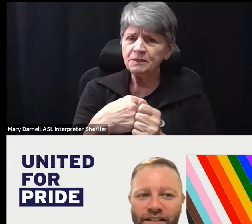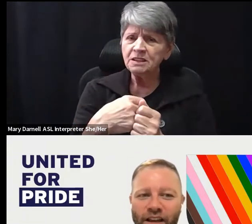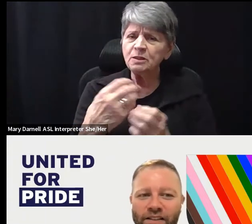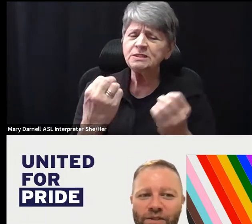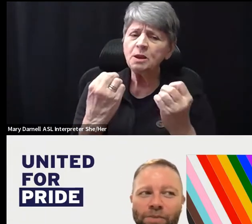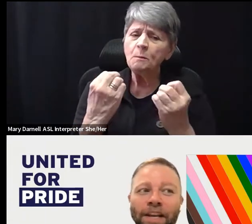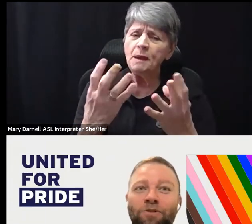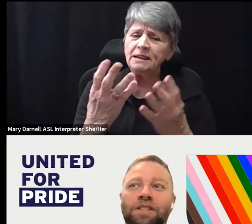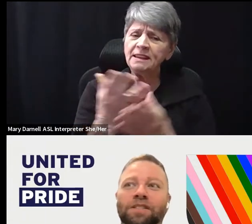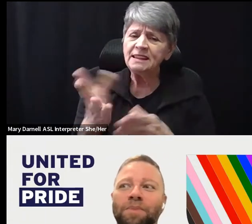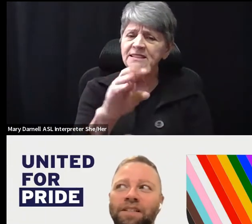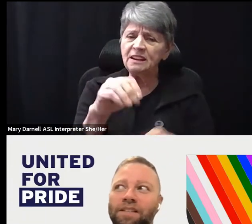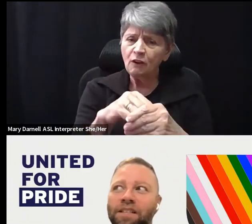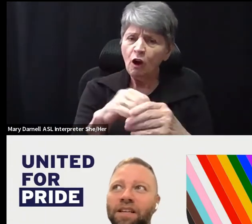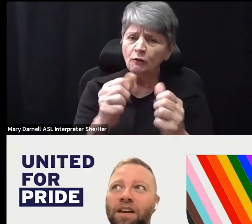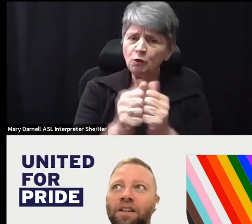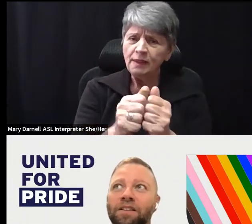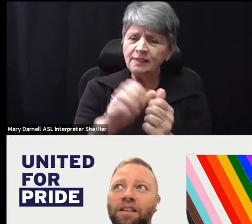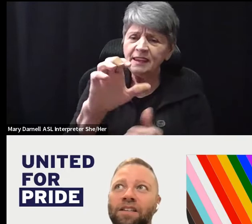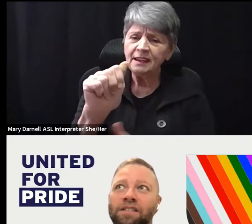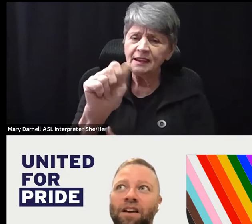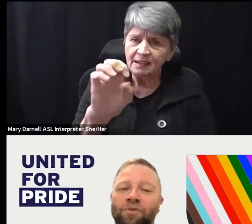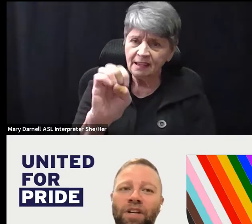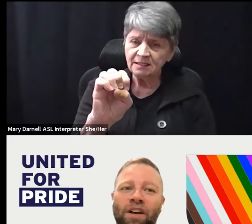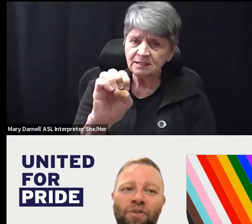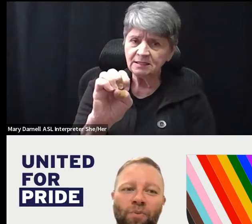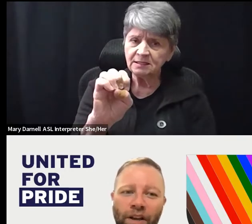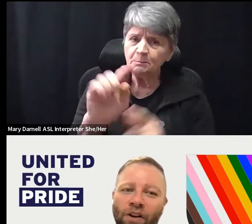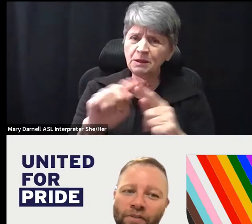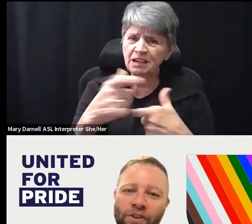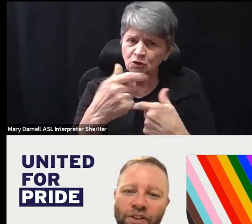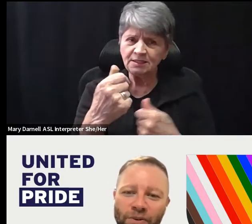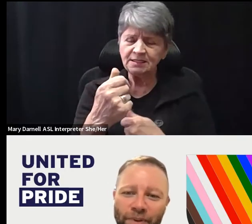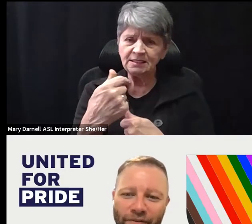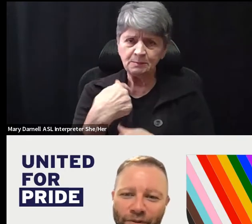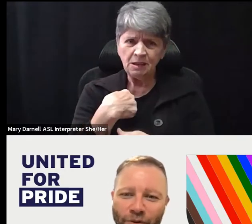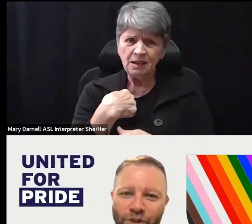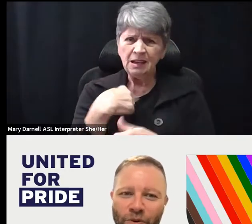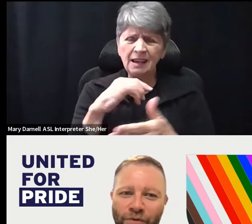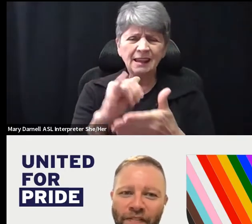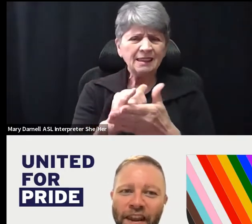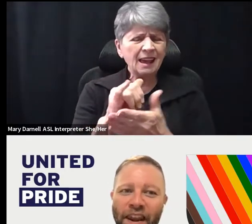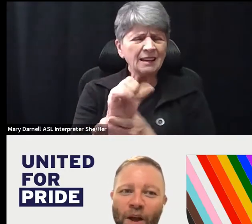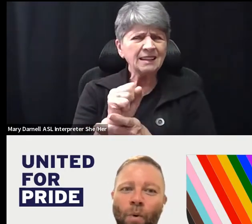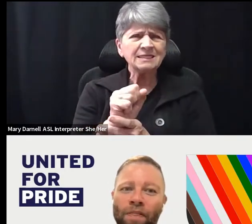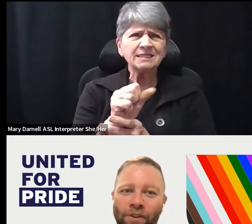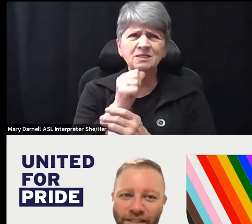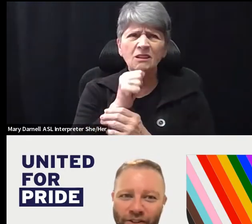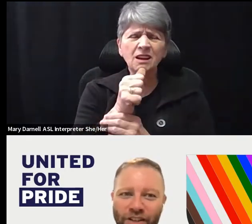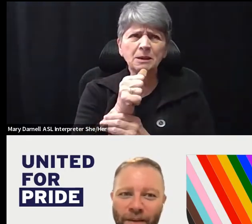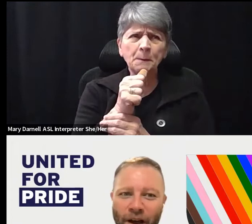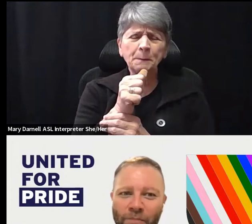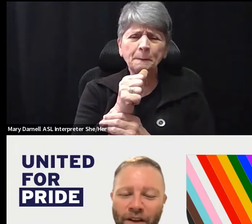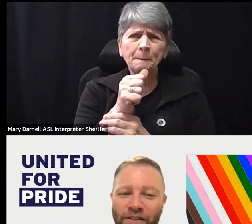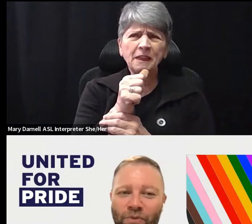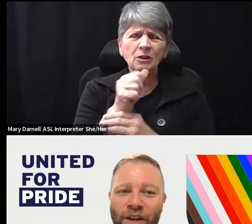into this case. It's been interesting to me to see this case as kind of running under the radar, I feel, a little bit for folks who weren't. And then when the